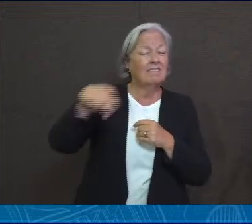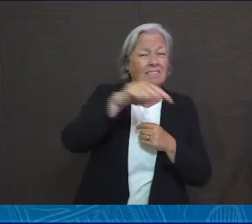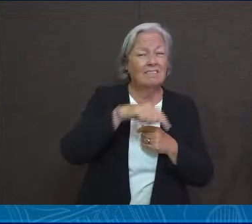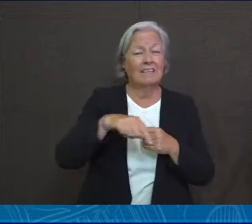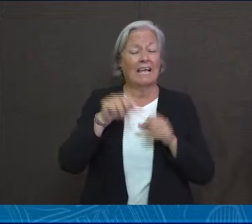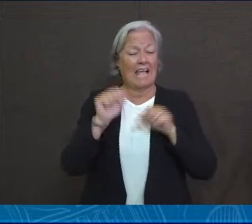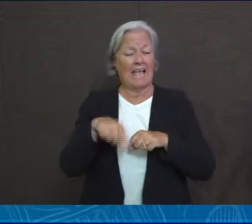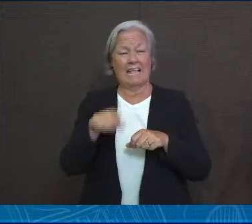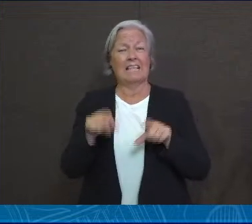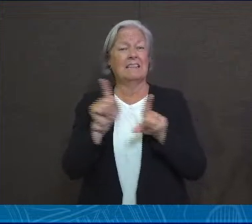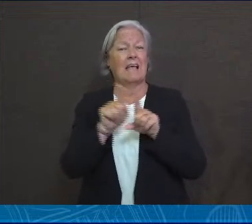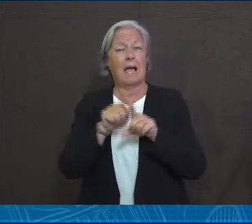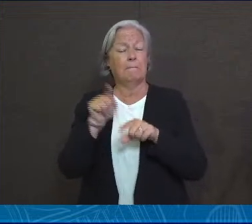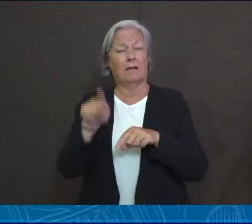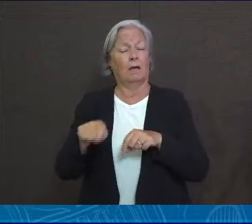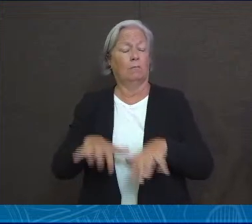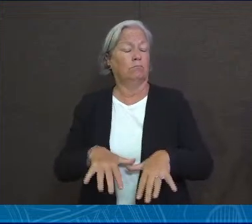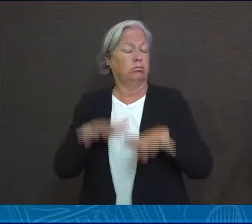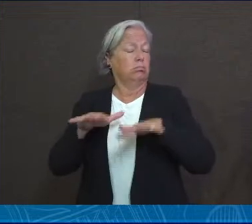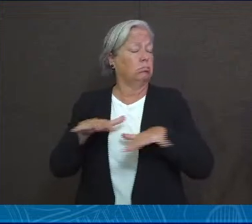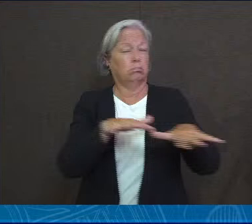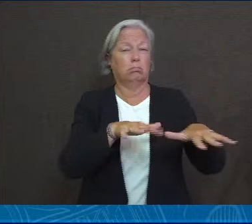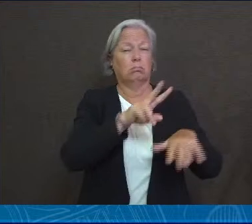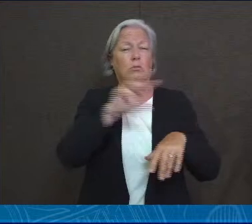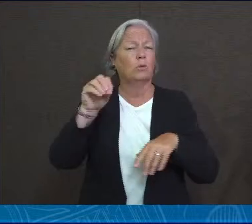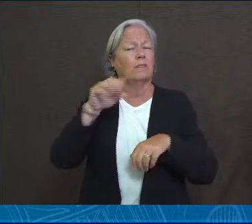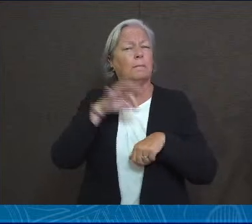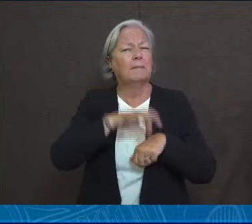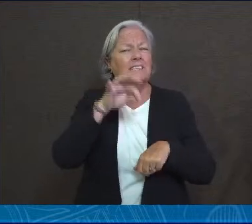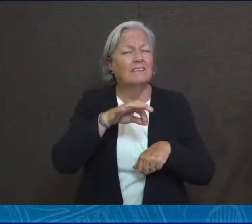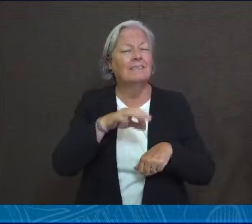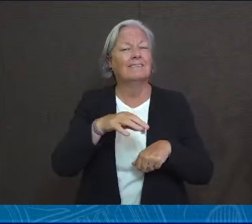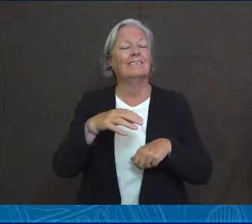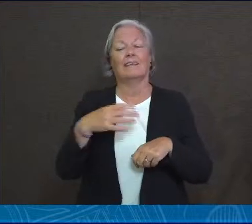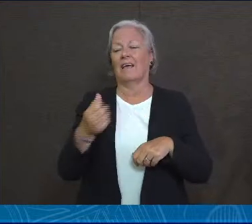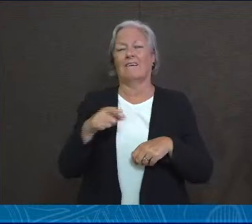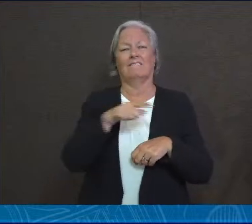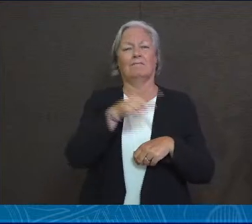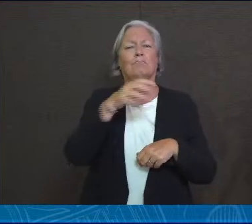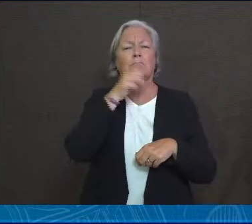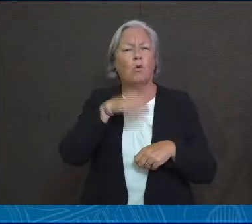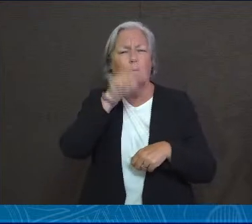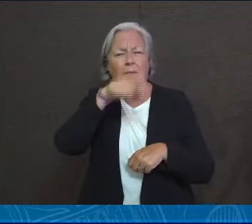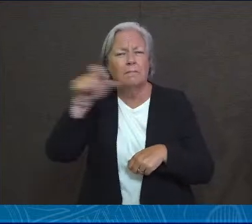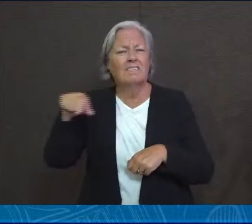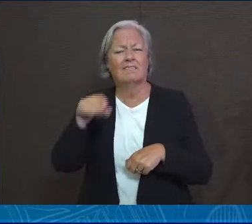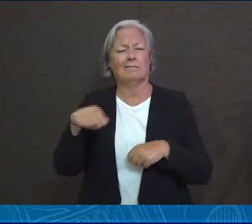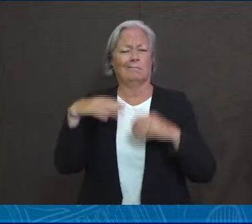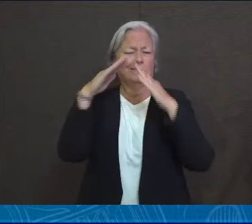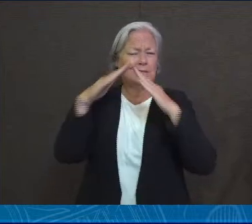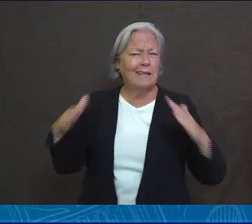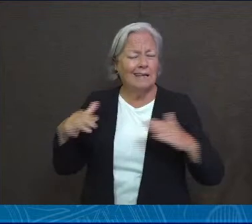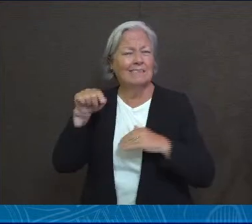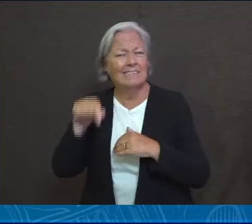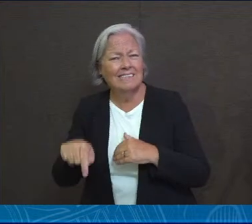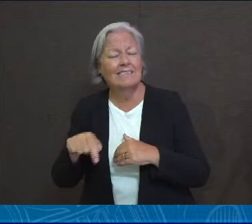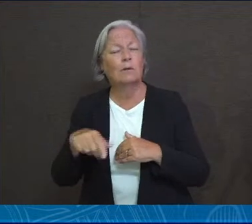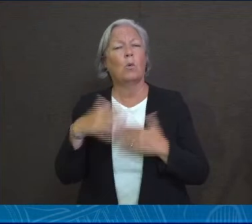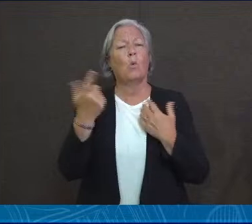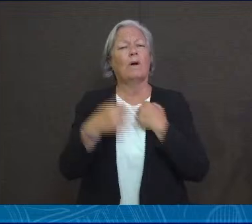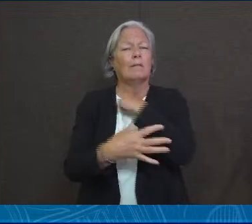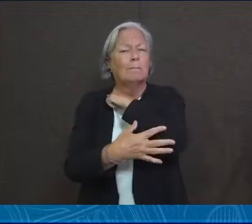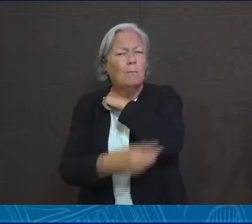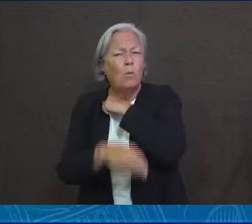minutes with no evacuation plans. We had seniors living in tents. We had low-income families that